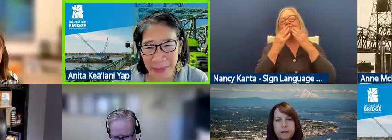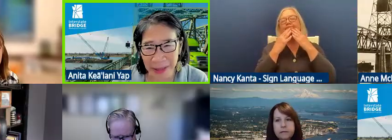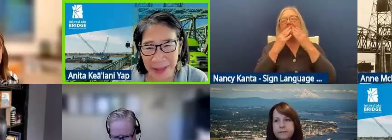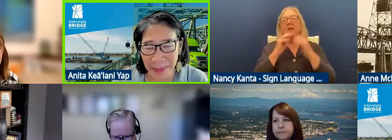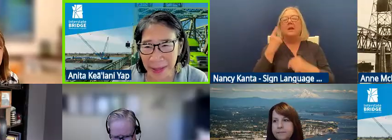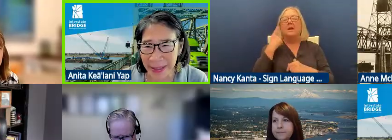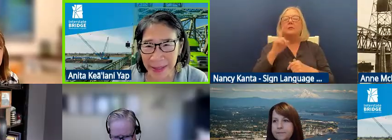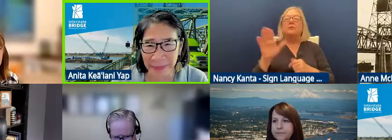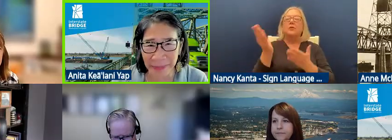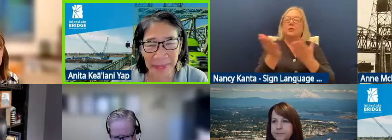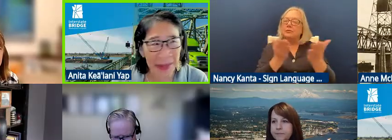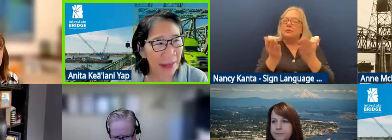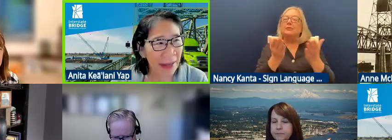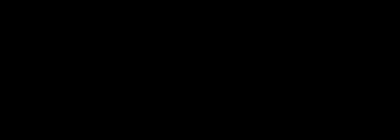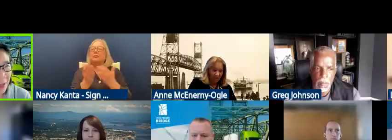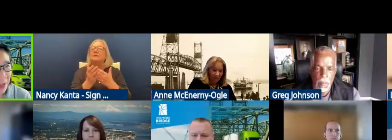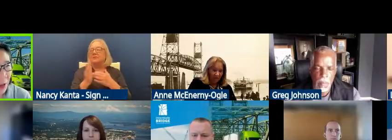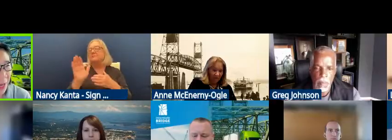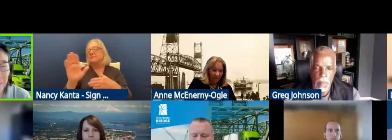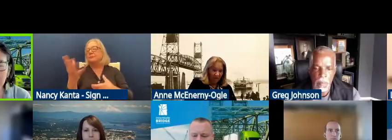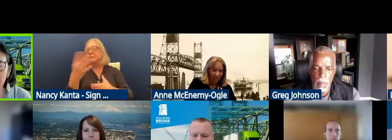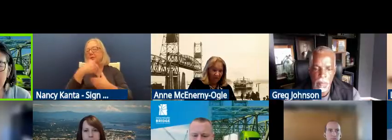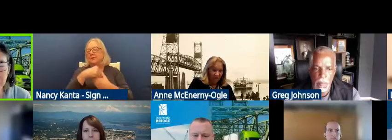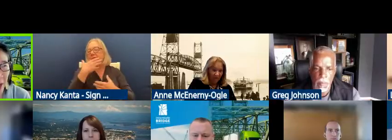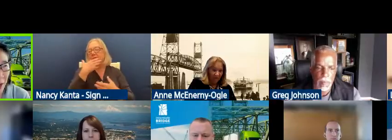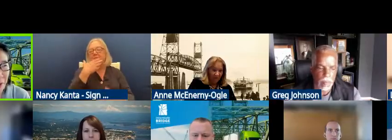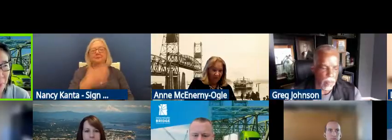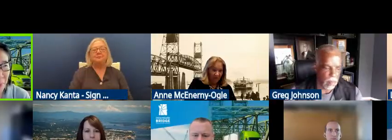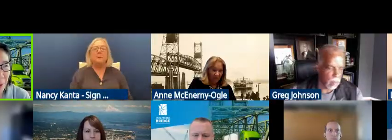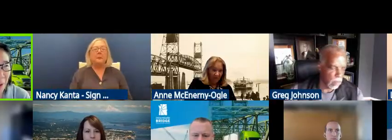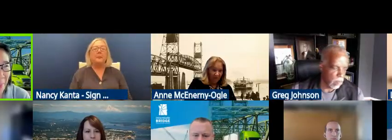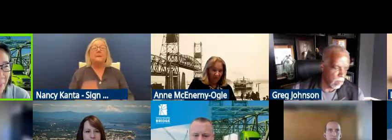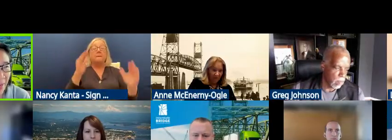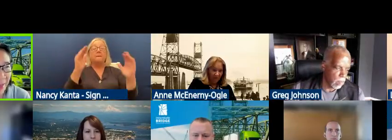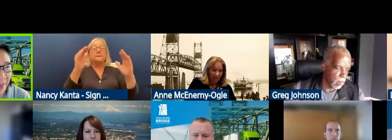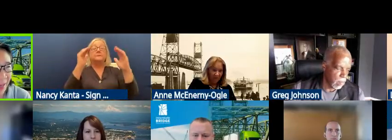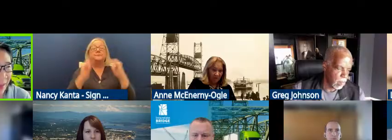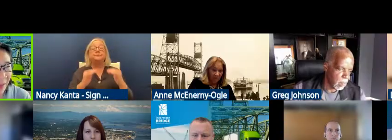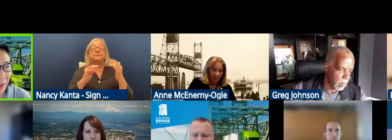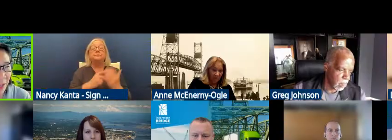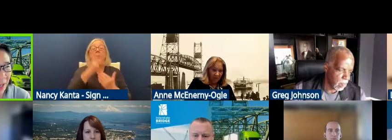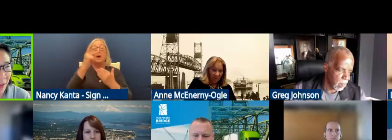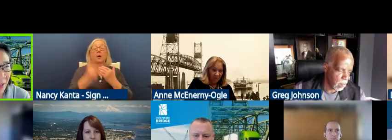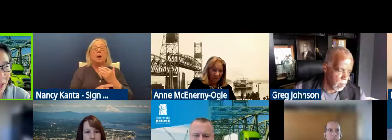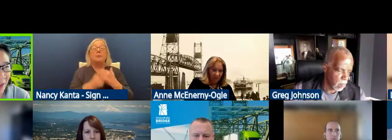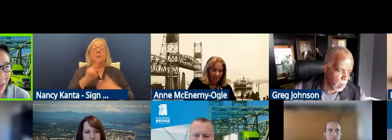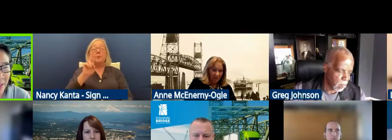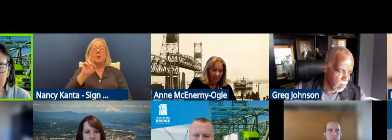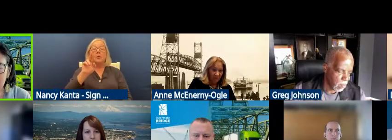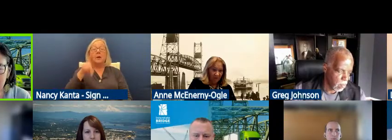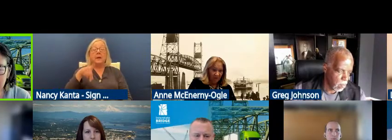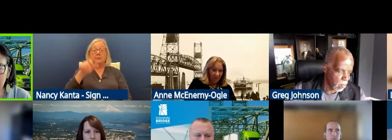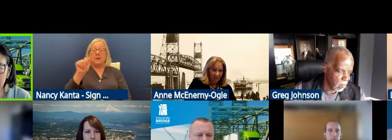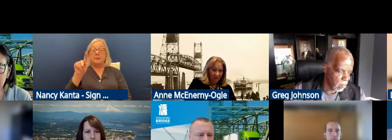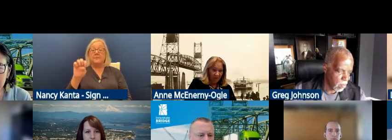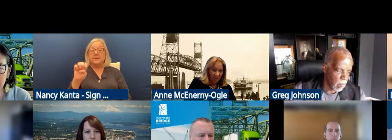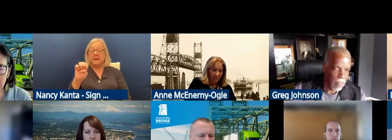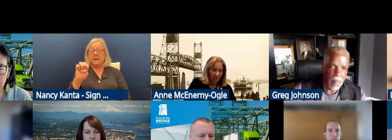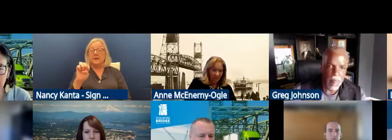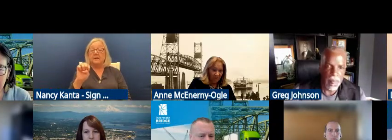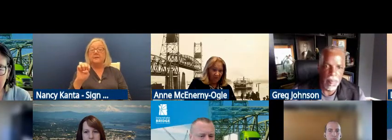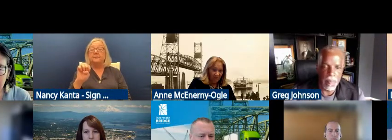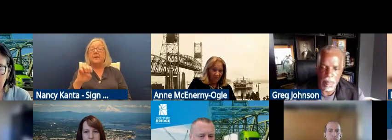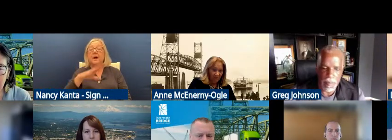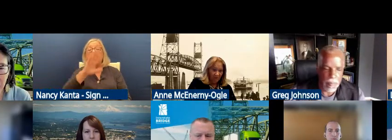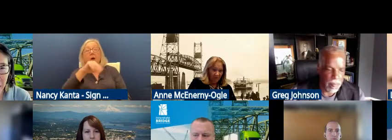service and participation. So next, we're going to move on to program updates. I'm going to introduce Greg Johnson. Anita, it